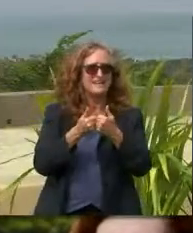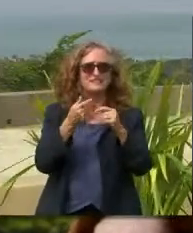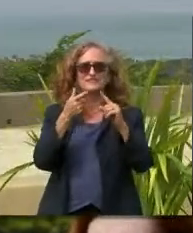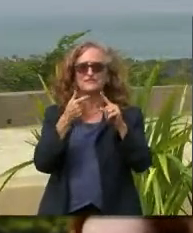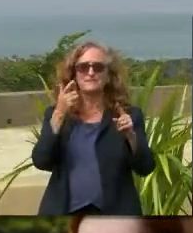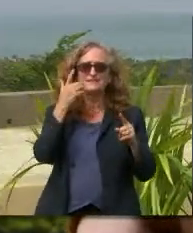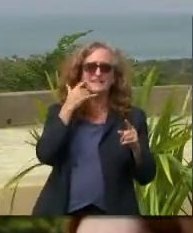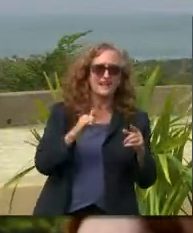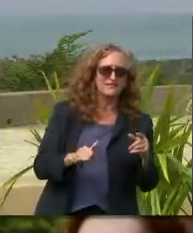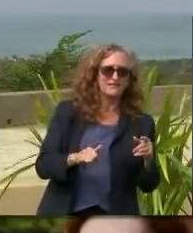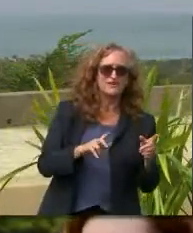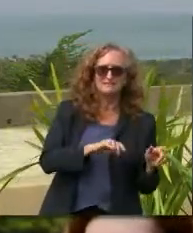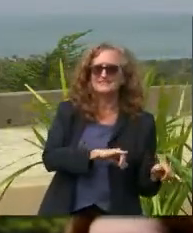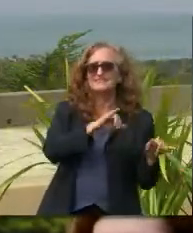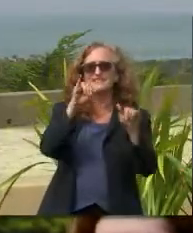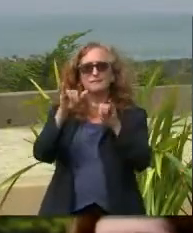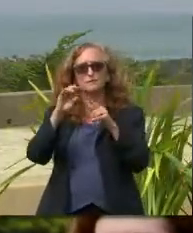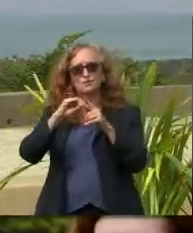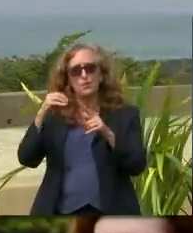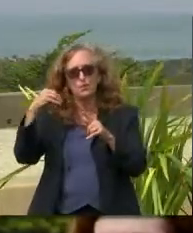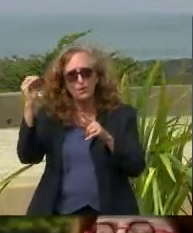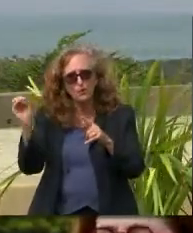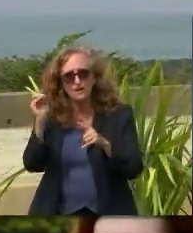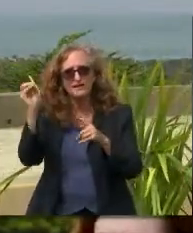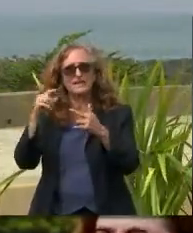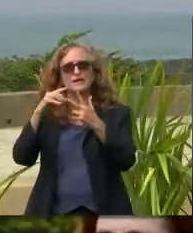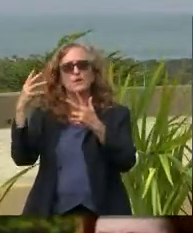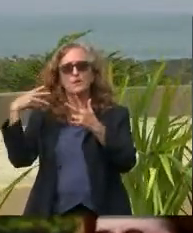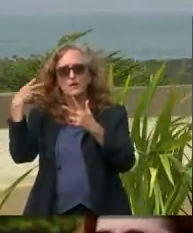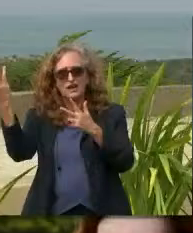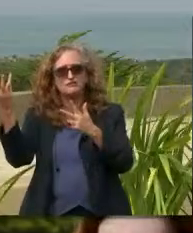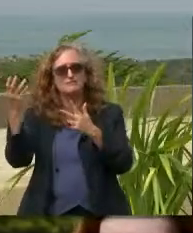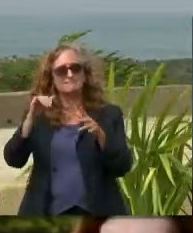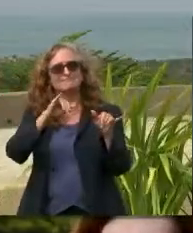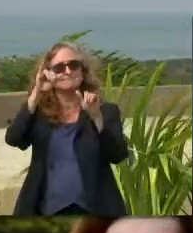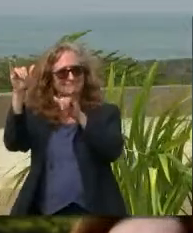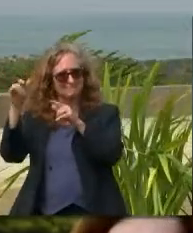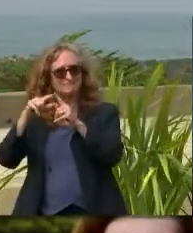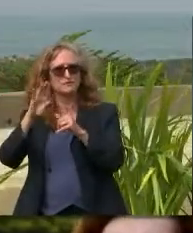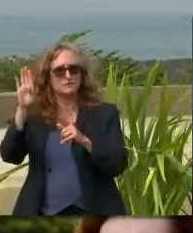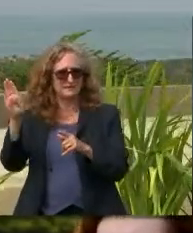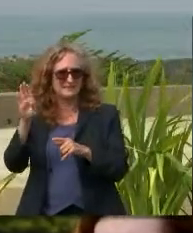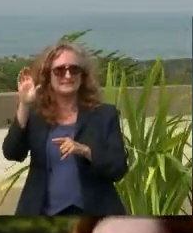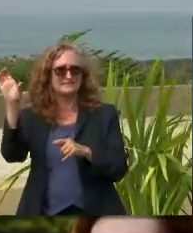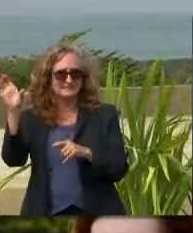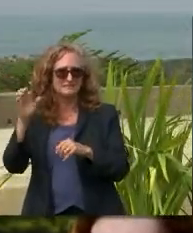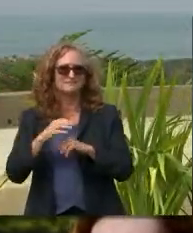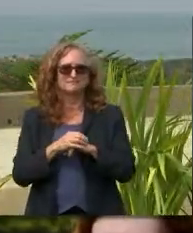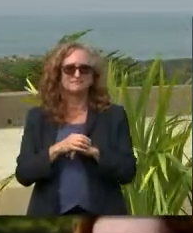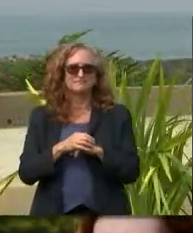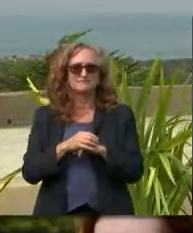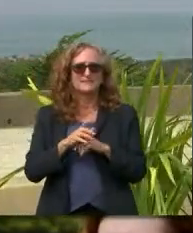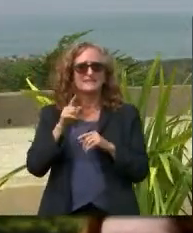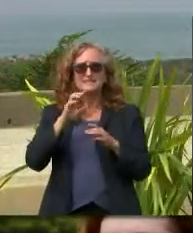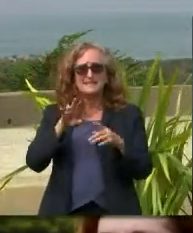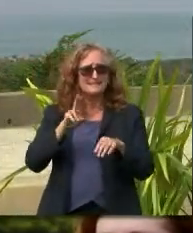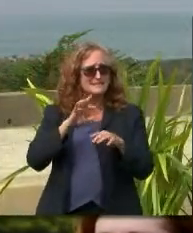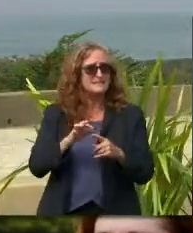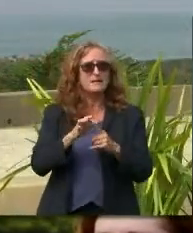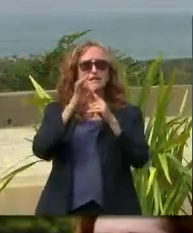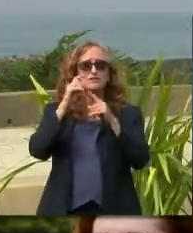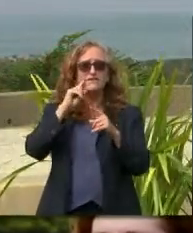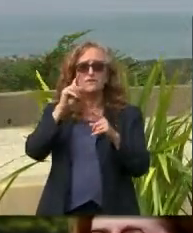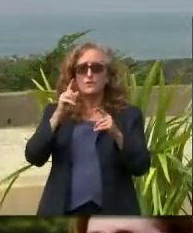are experiencing are similar to those in Oregon, similar to those in Washington, and very much like those that are happening in British Columbia. So these are not